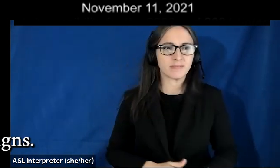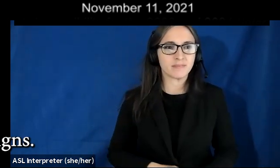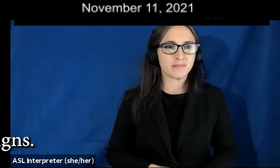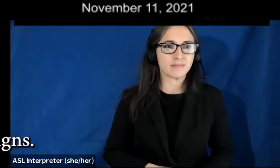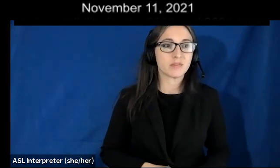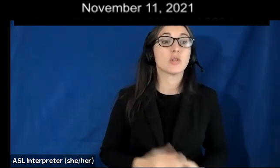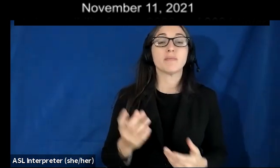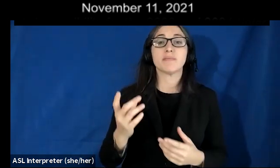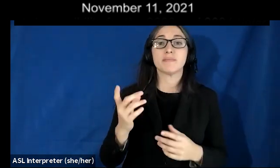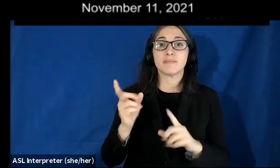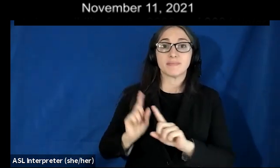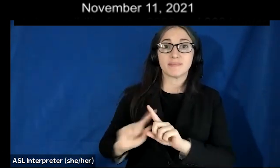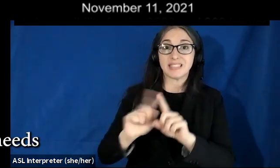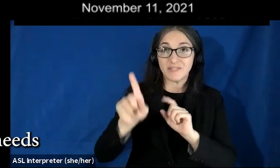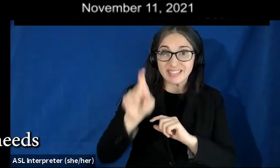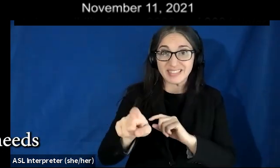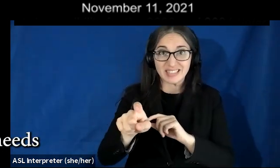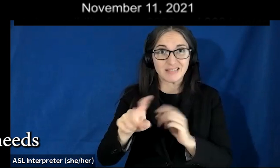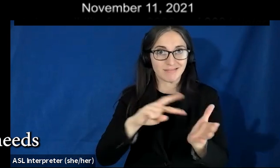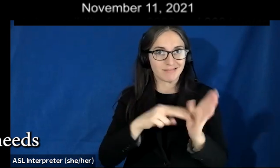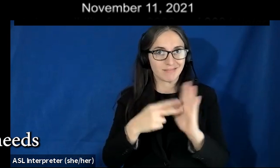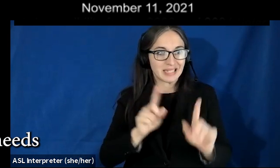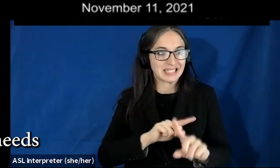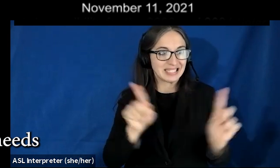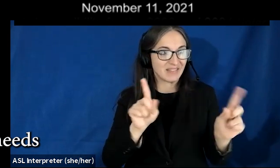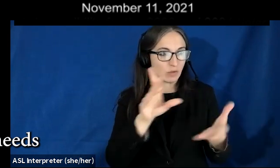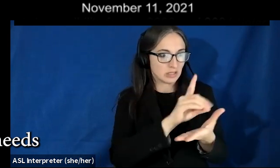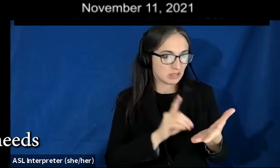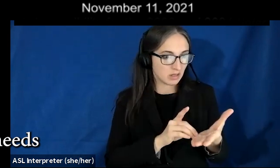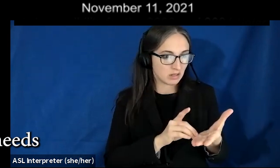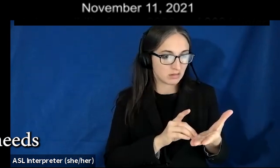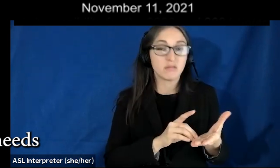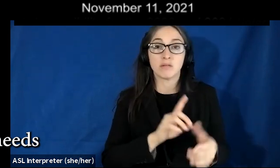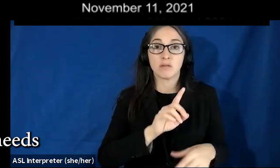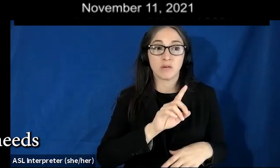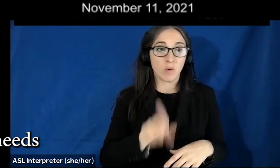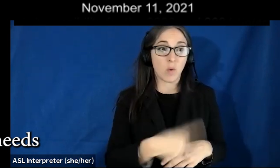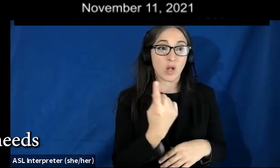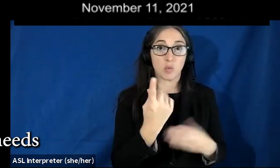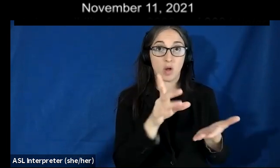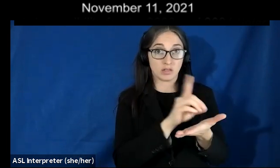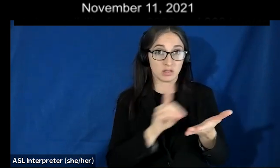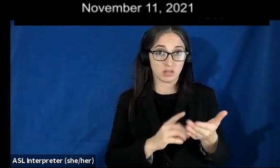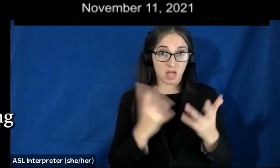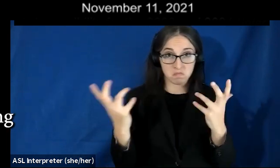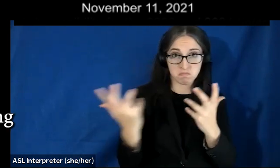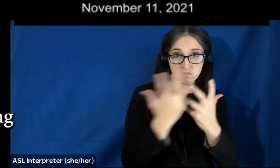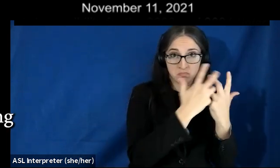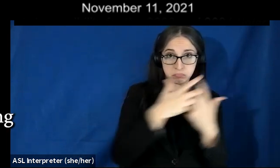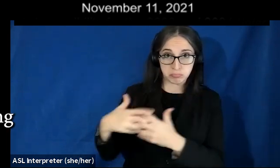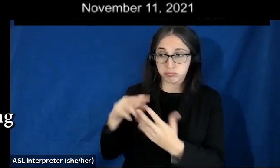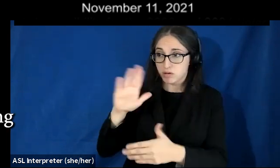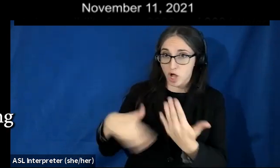different designs. And a single design that meets all needs